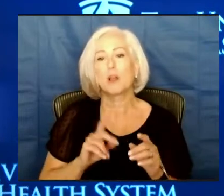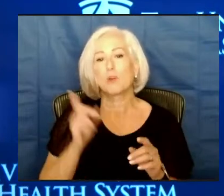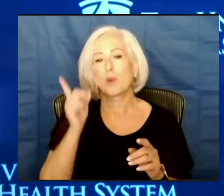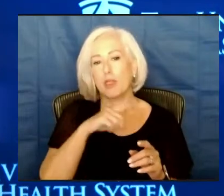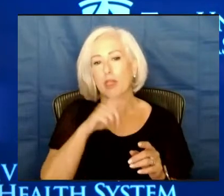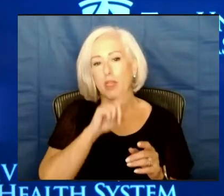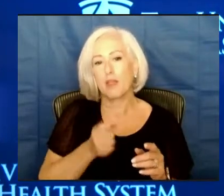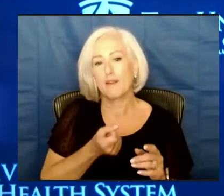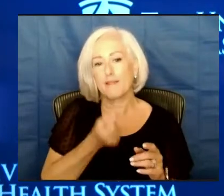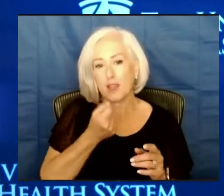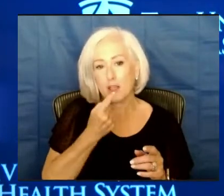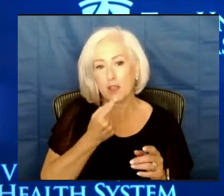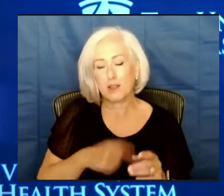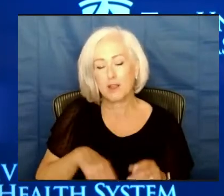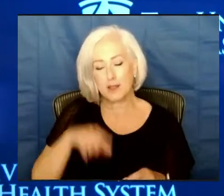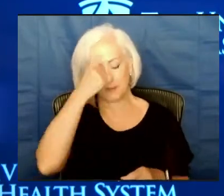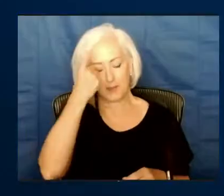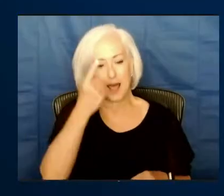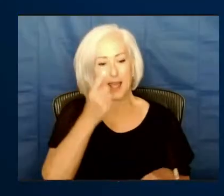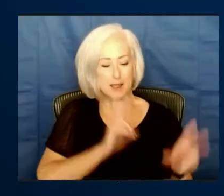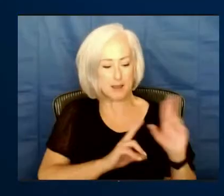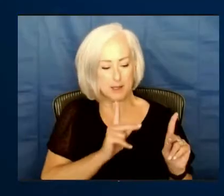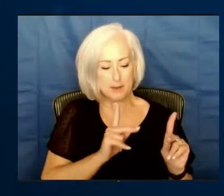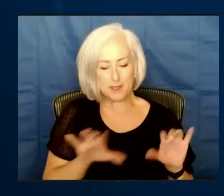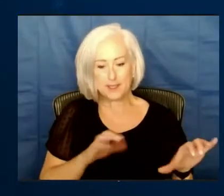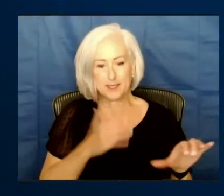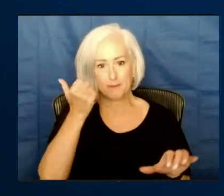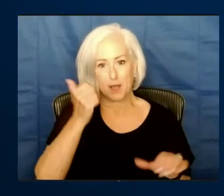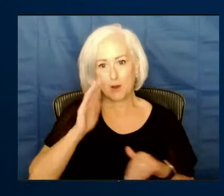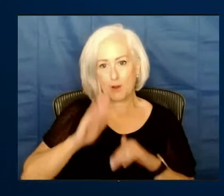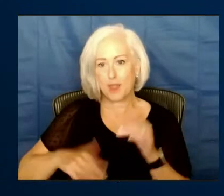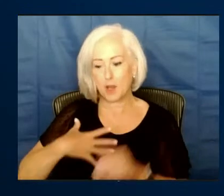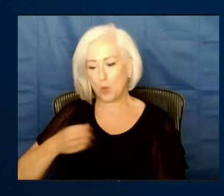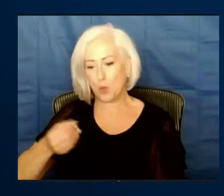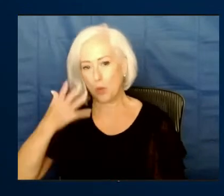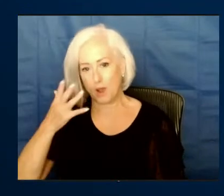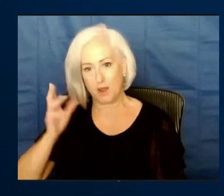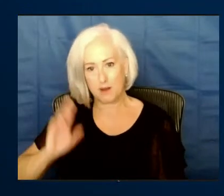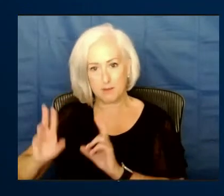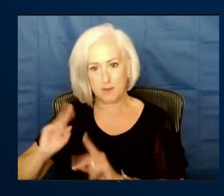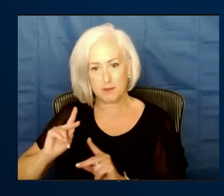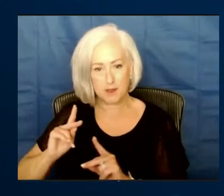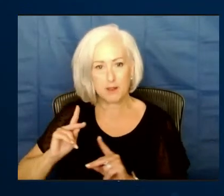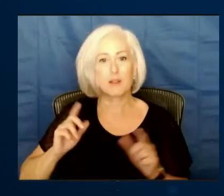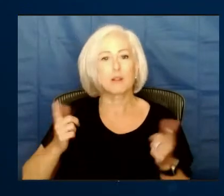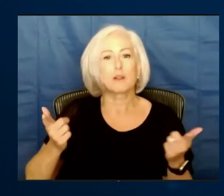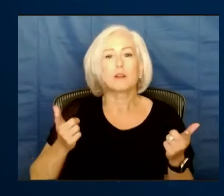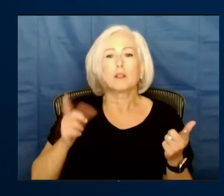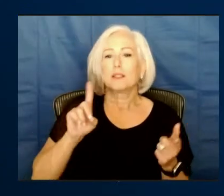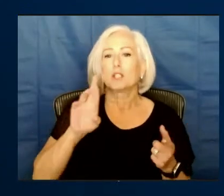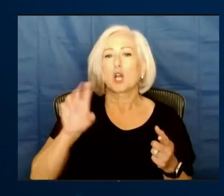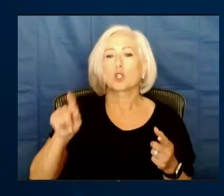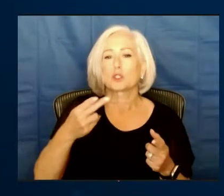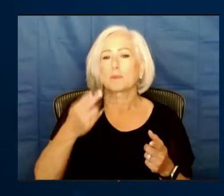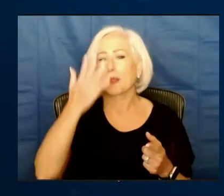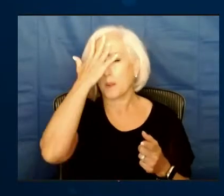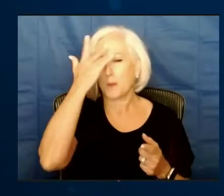better than Caucasian populations. Let's talk about this. Why is that? Dr. Monks, Dr. Smith.